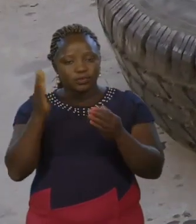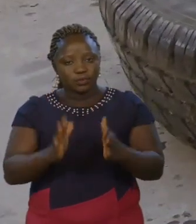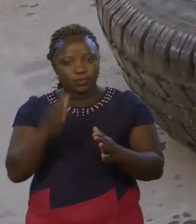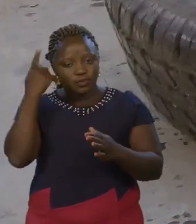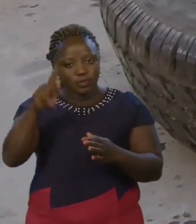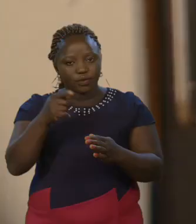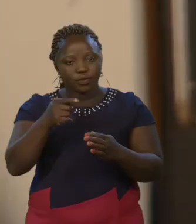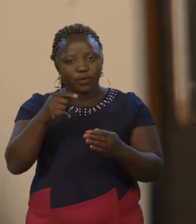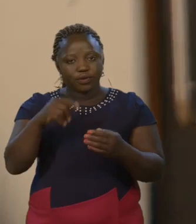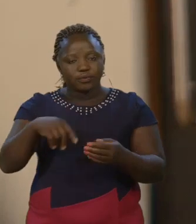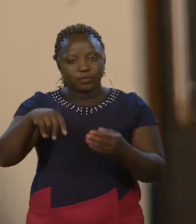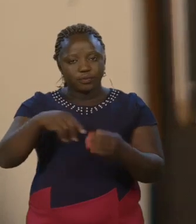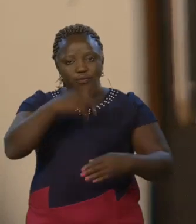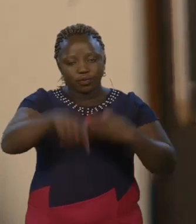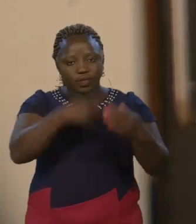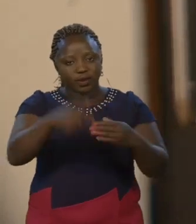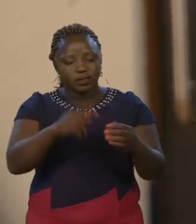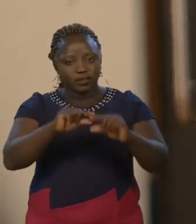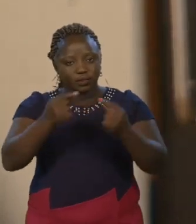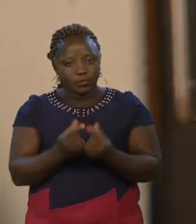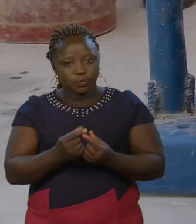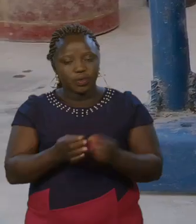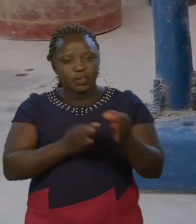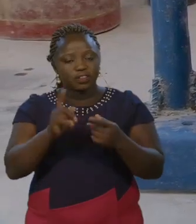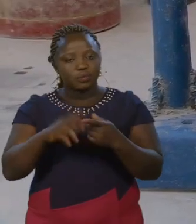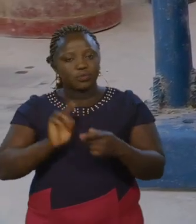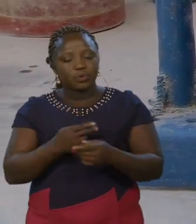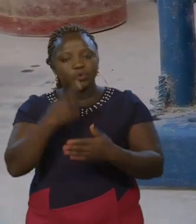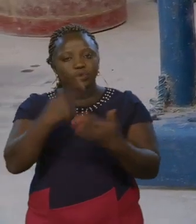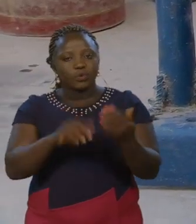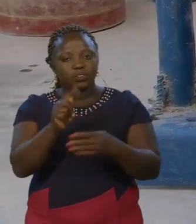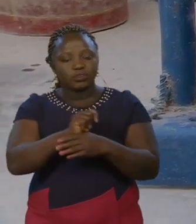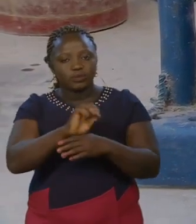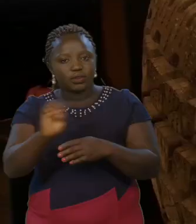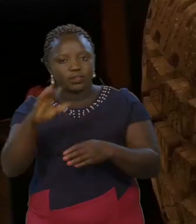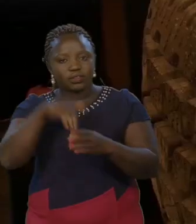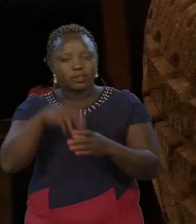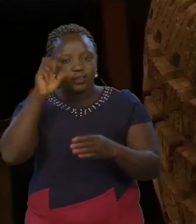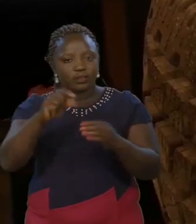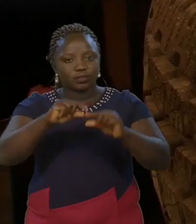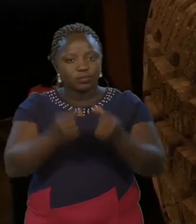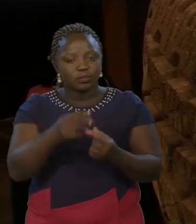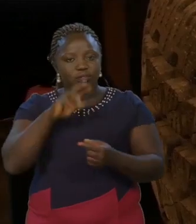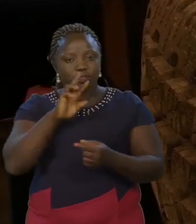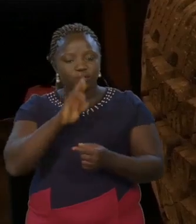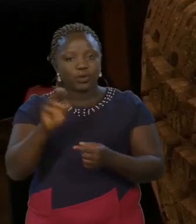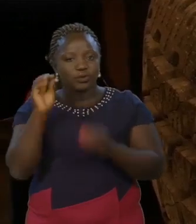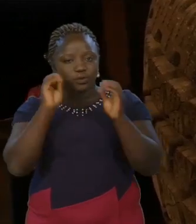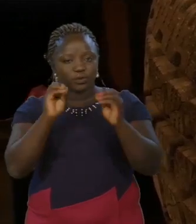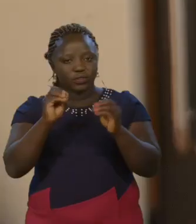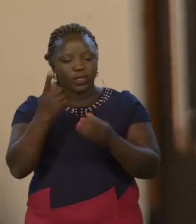Instructor for Vulcanizing Unit, Engineer Salu Ahmed, shares with us what trainees in his unit were